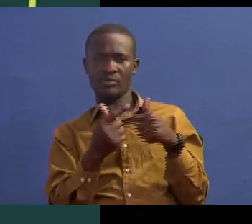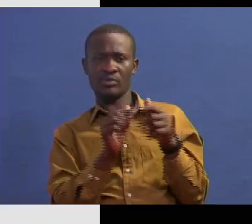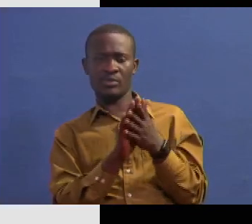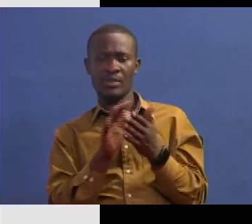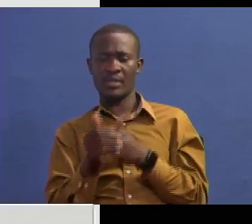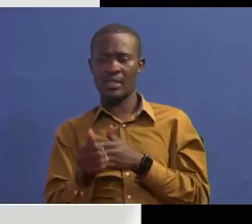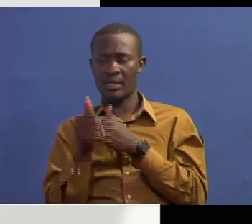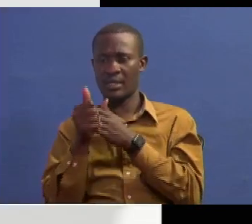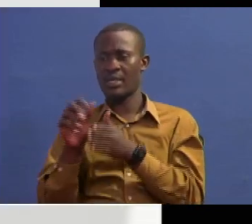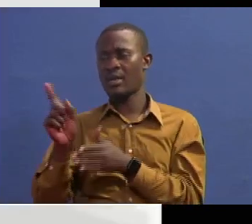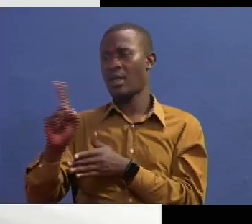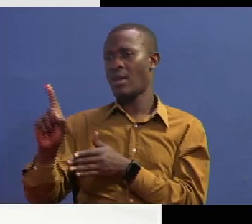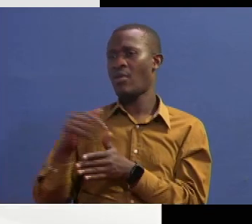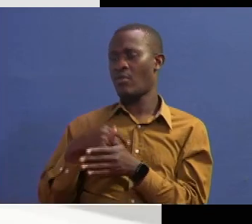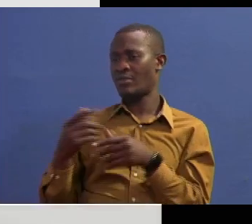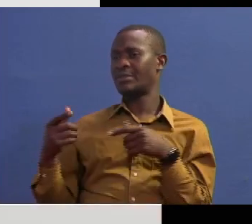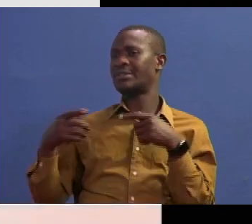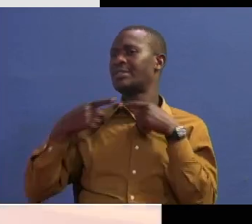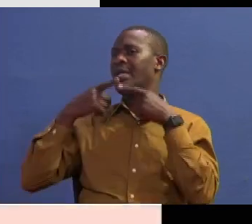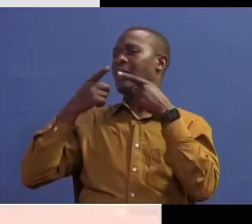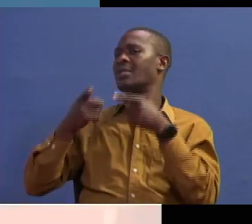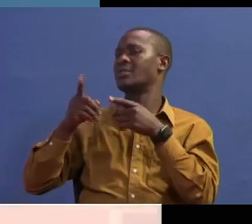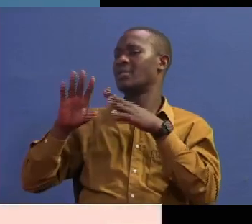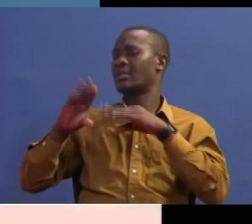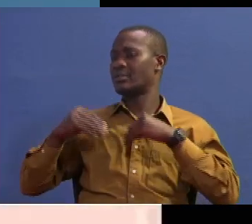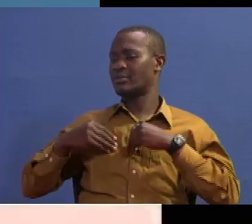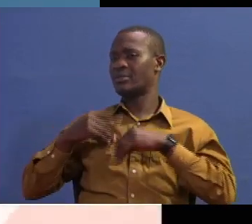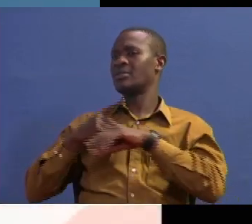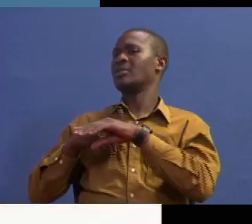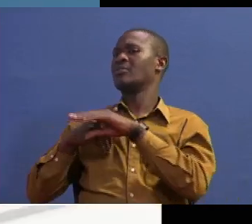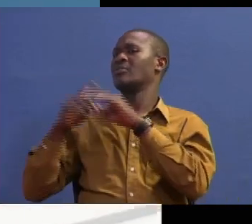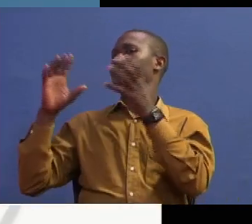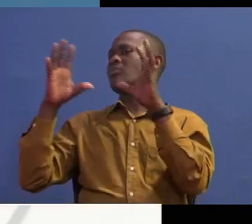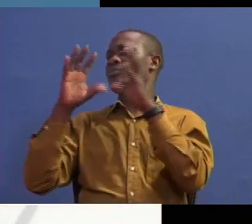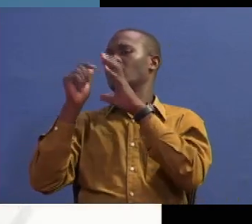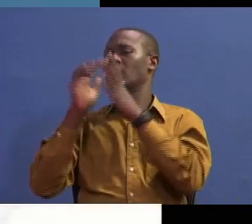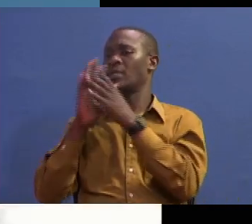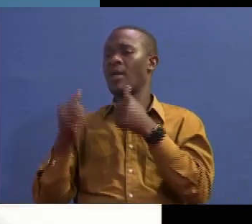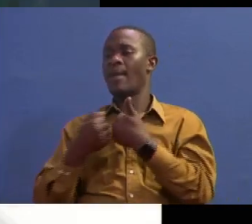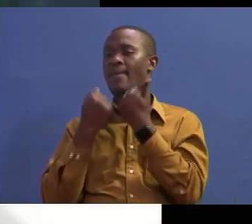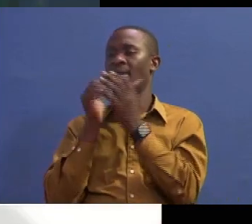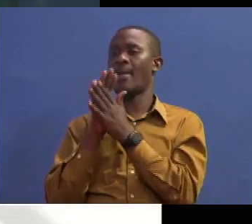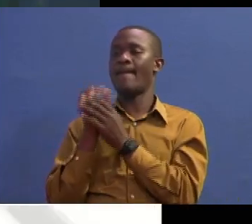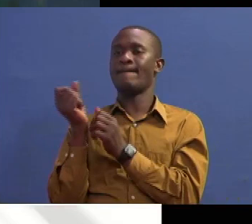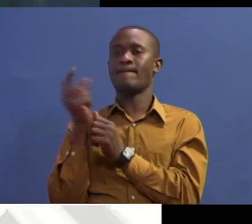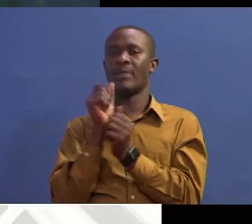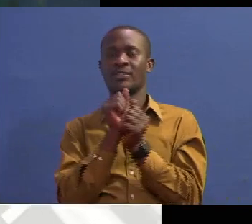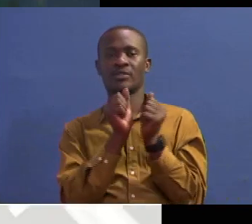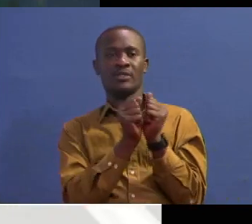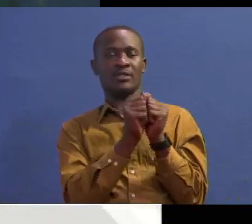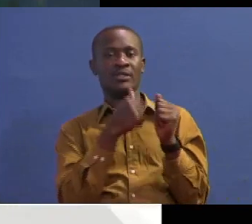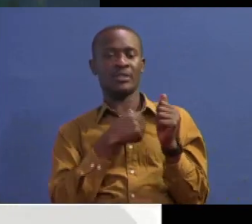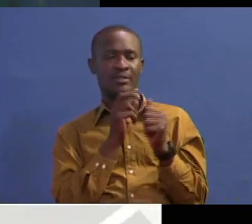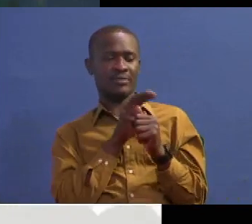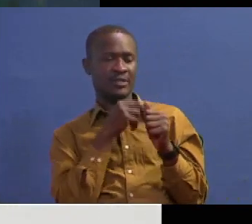Leaders Nairobi Declaration adopted during the Africa Climate Summit held in September. The president will also oversee